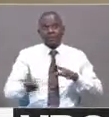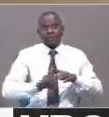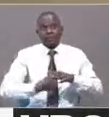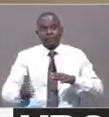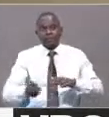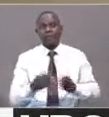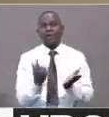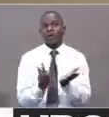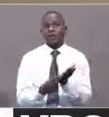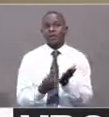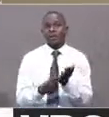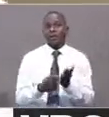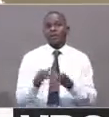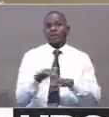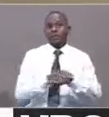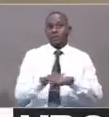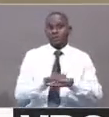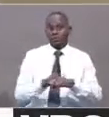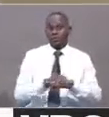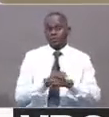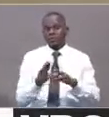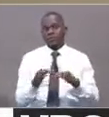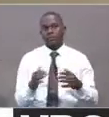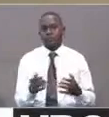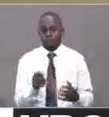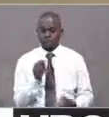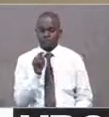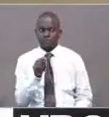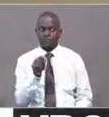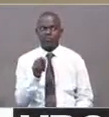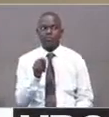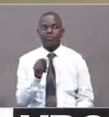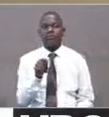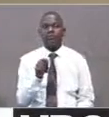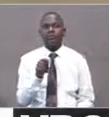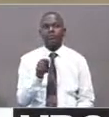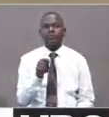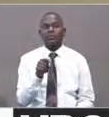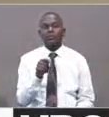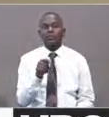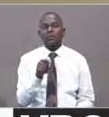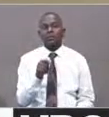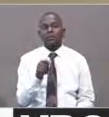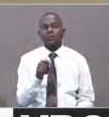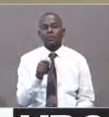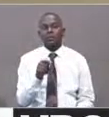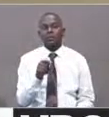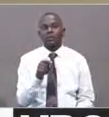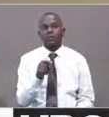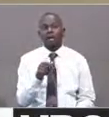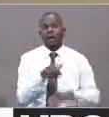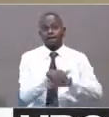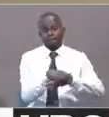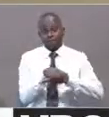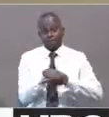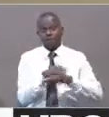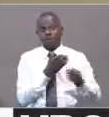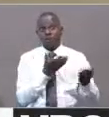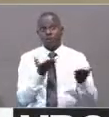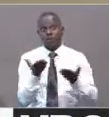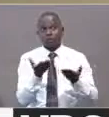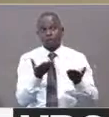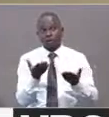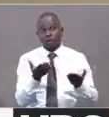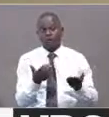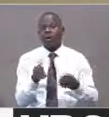Buganda, who had a case between them and going, because it was being the British were handing over